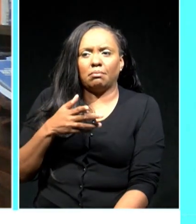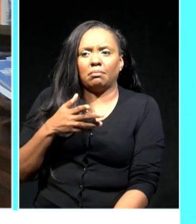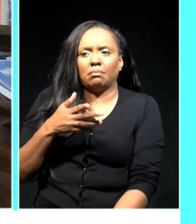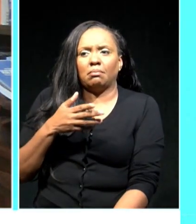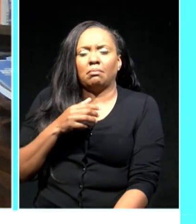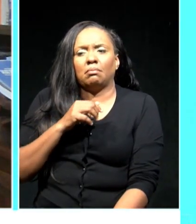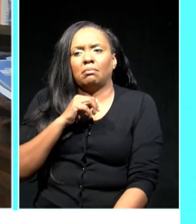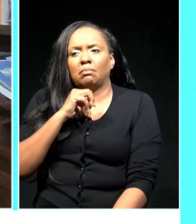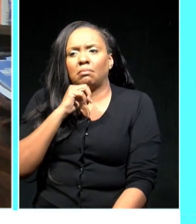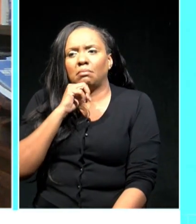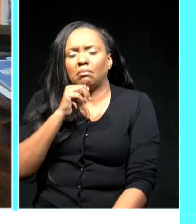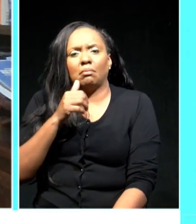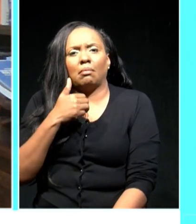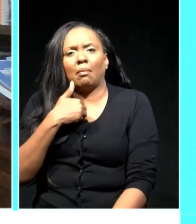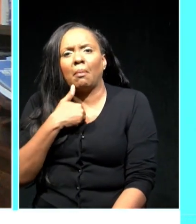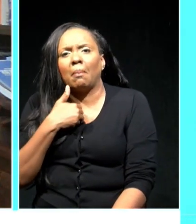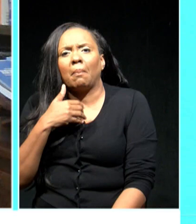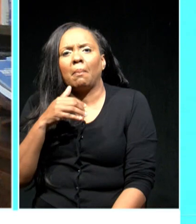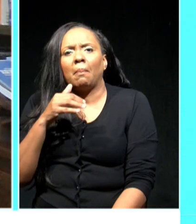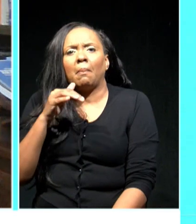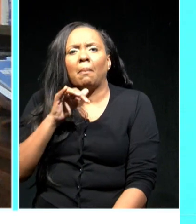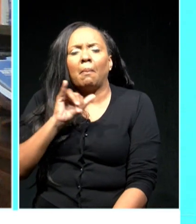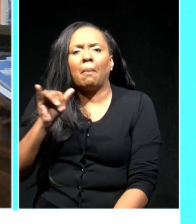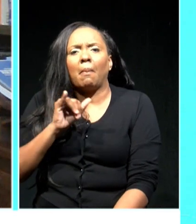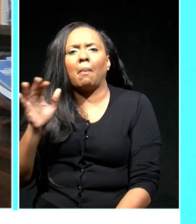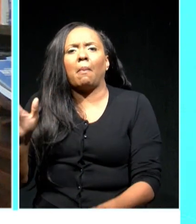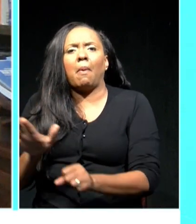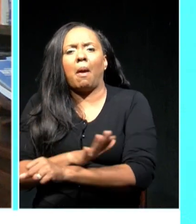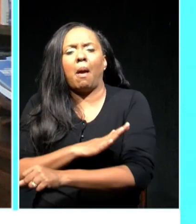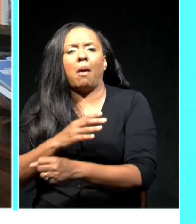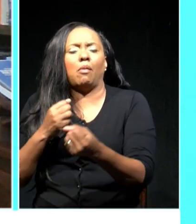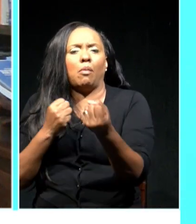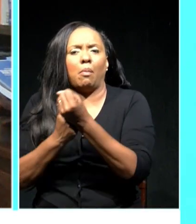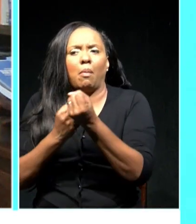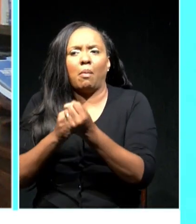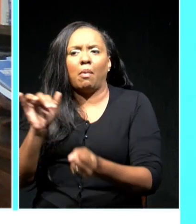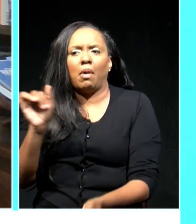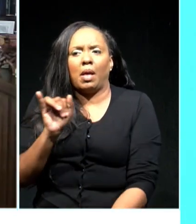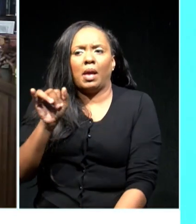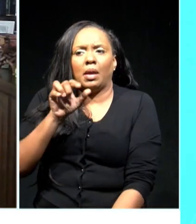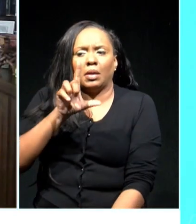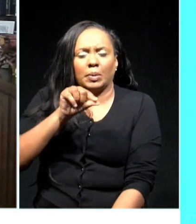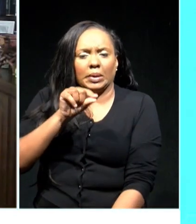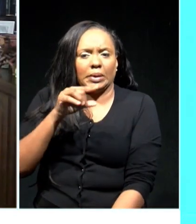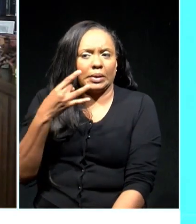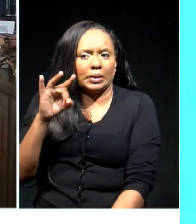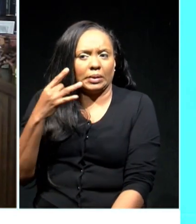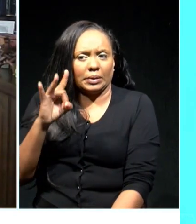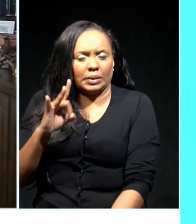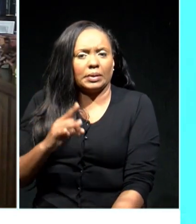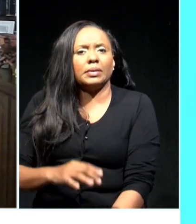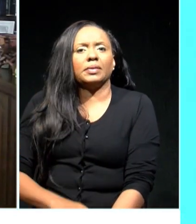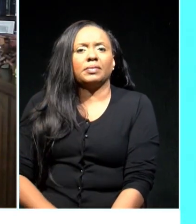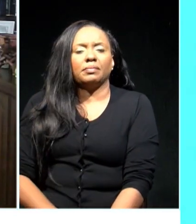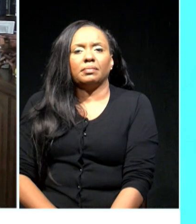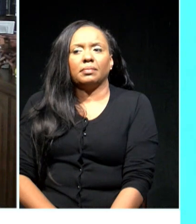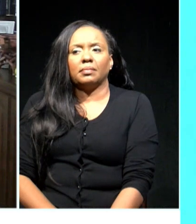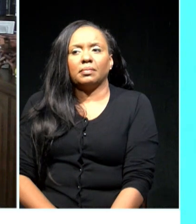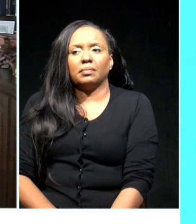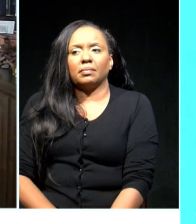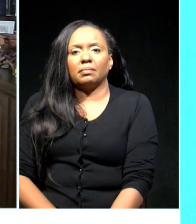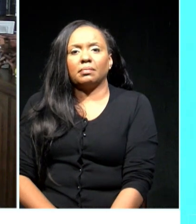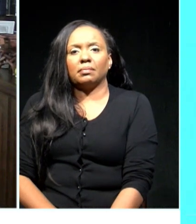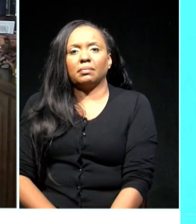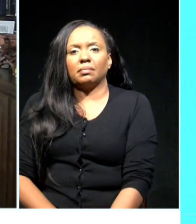attract the same magnitude of support that it did in 2018. It's also very clear that the Democratic Labour